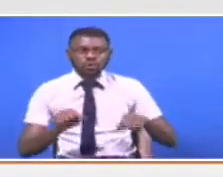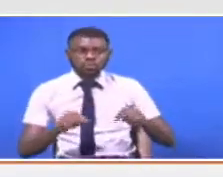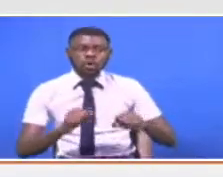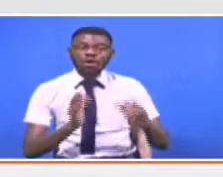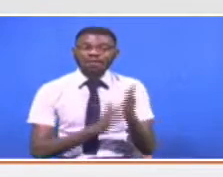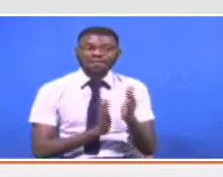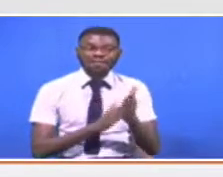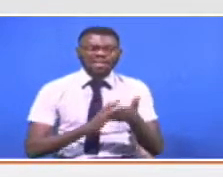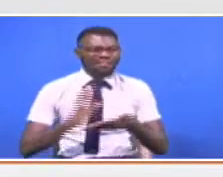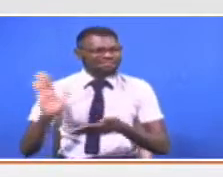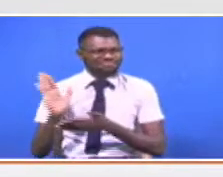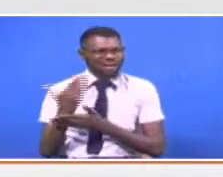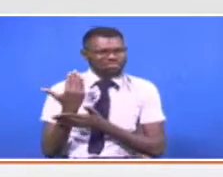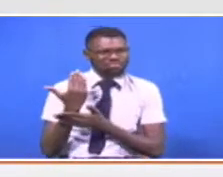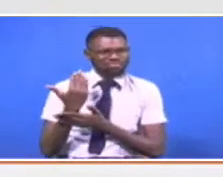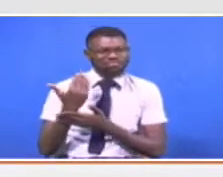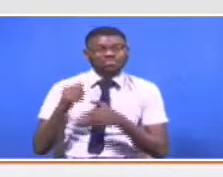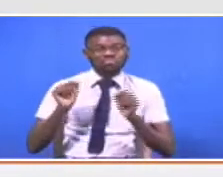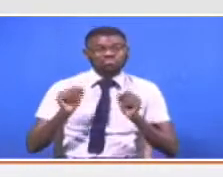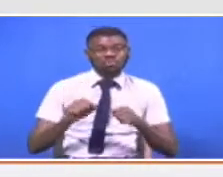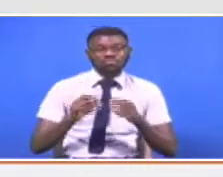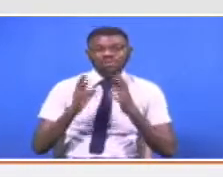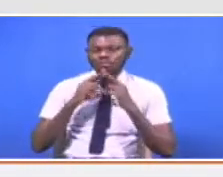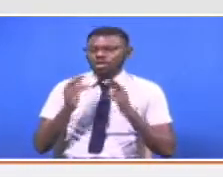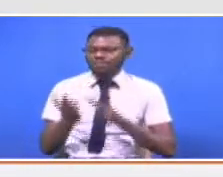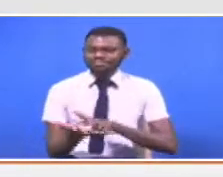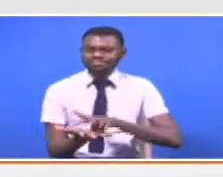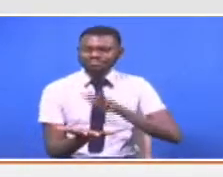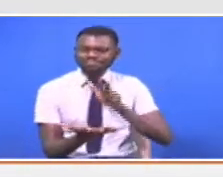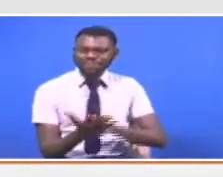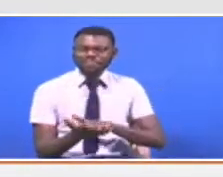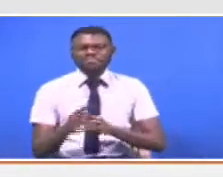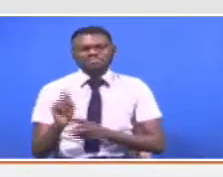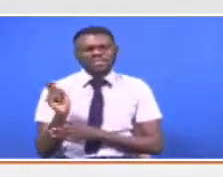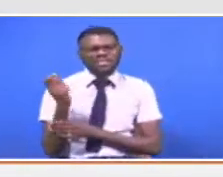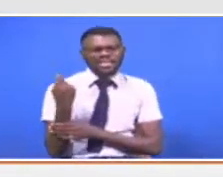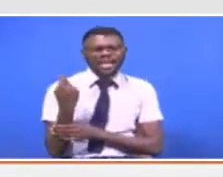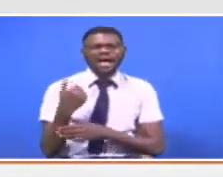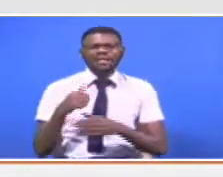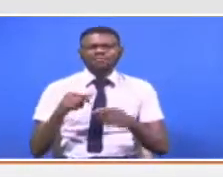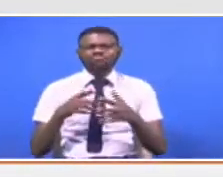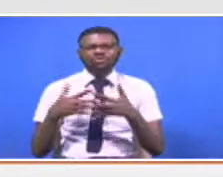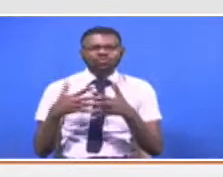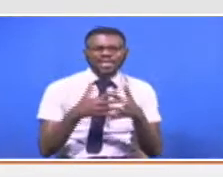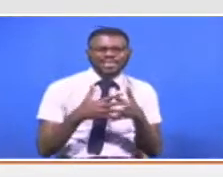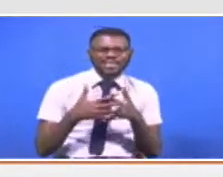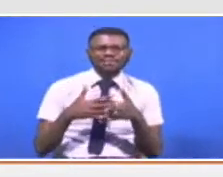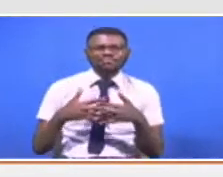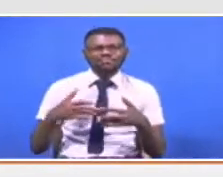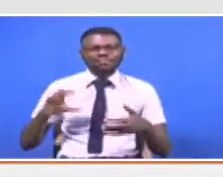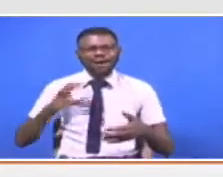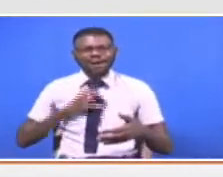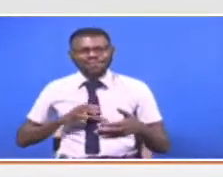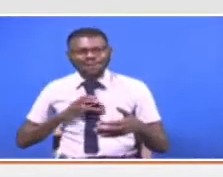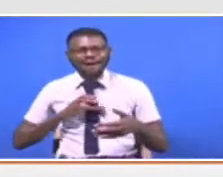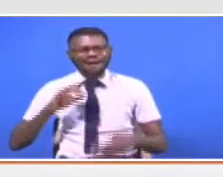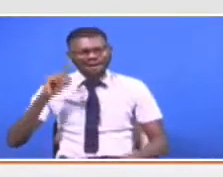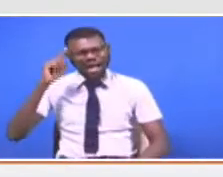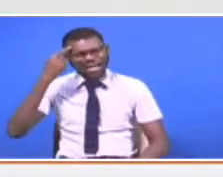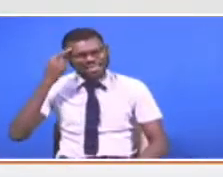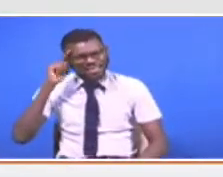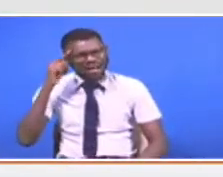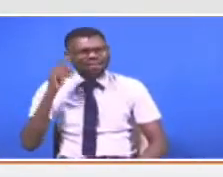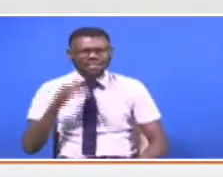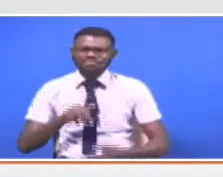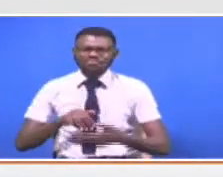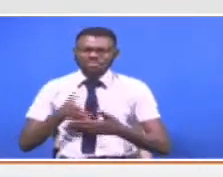application and the report is adopted by the House, Kenya will join other countries such as US, Canada, India, among others that have